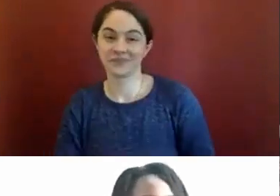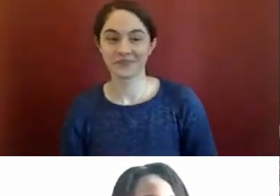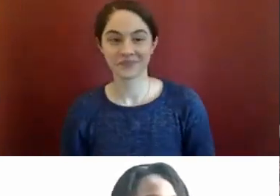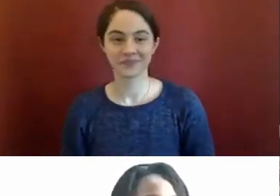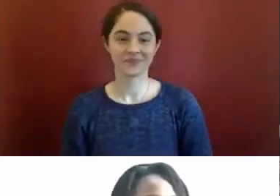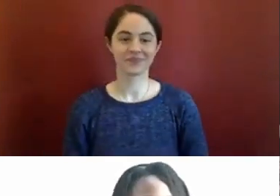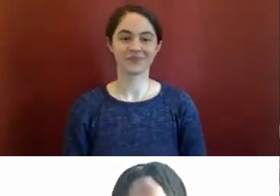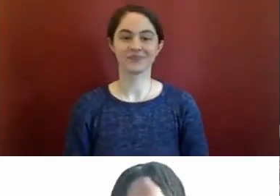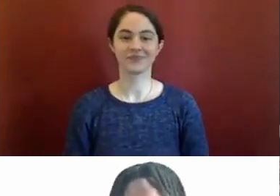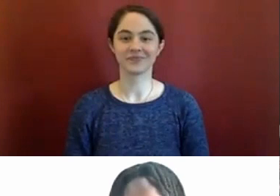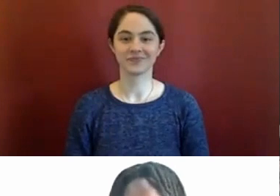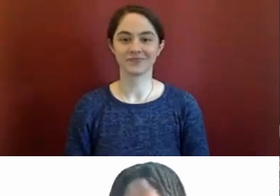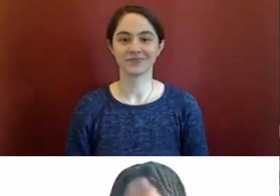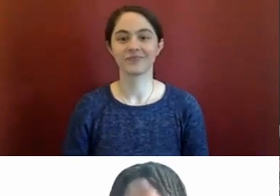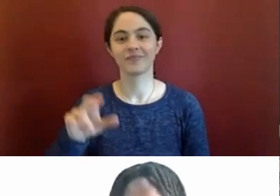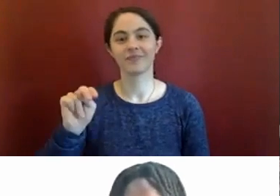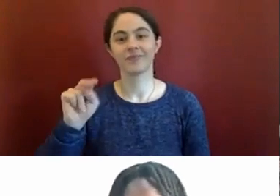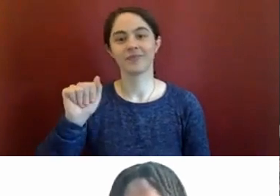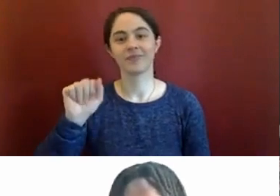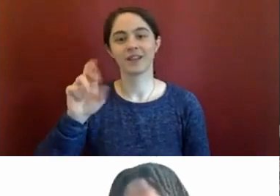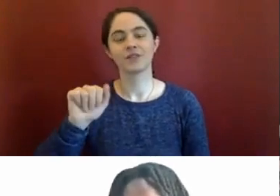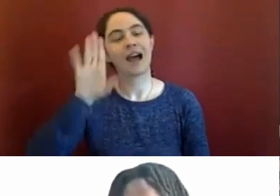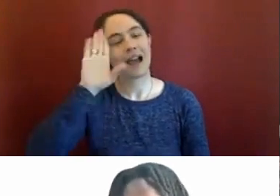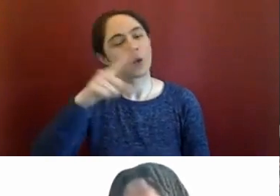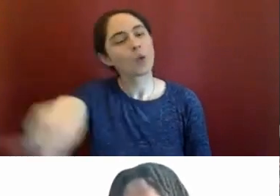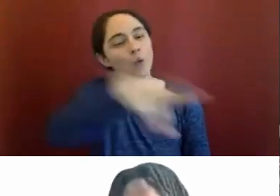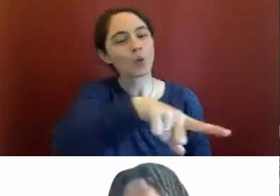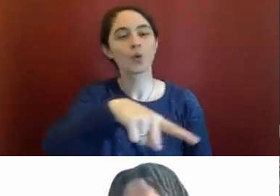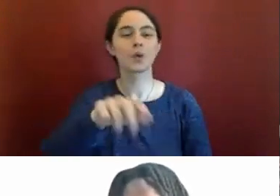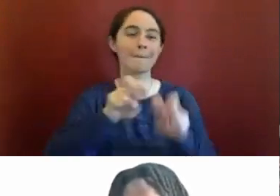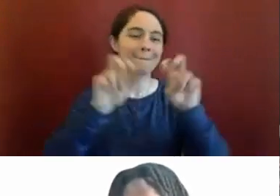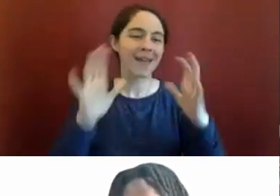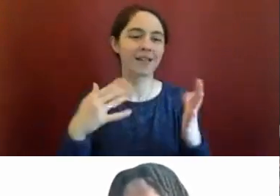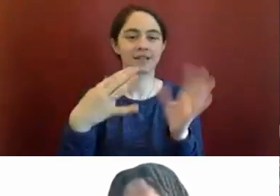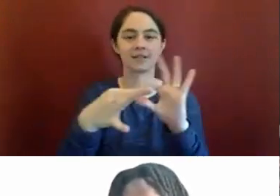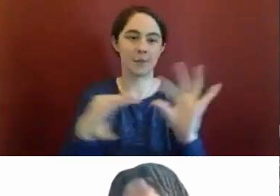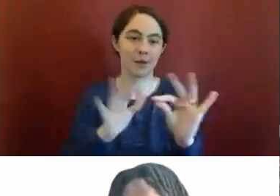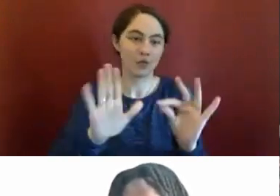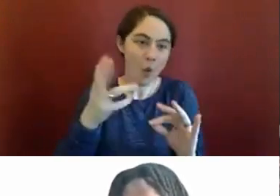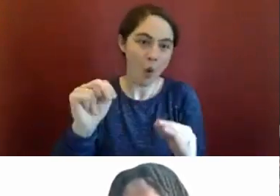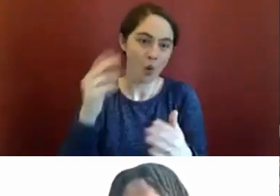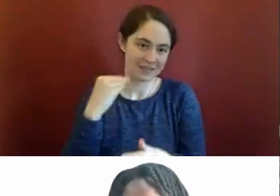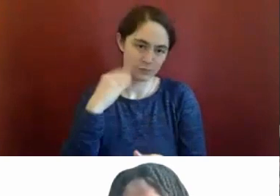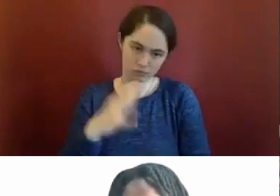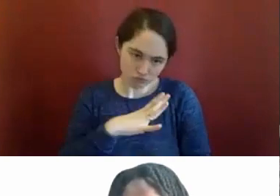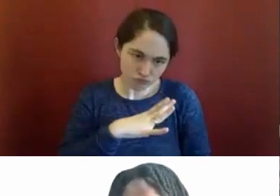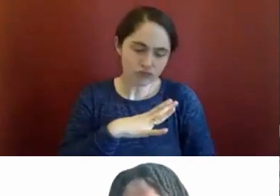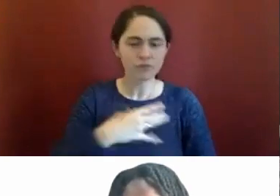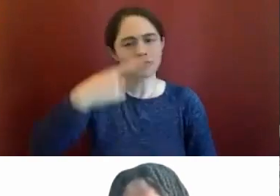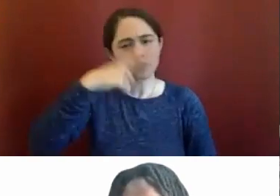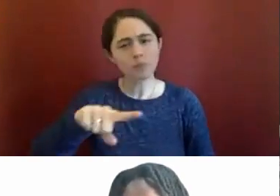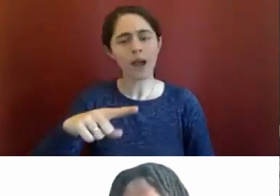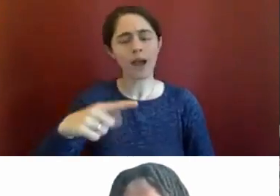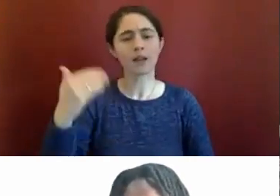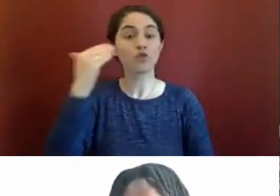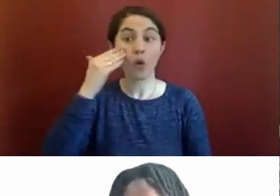then I know you guys are speaking about your own experiences. Could you speak about any other experiences from other students that you